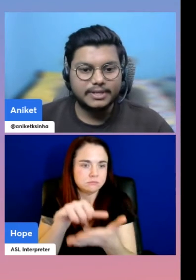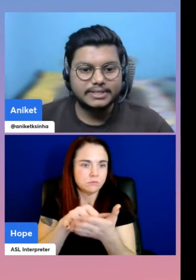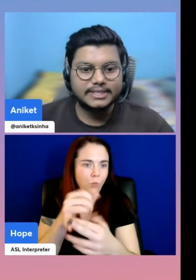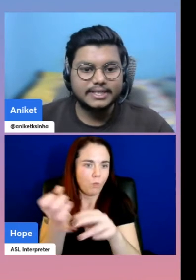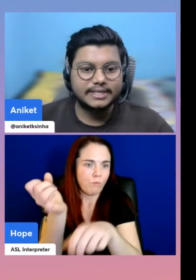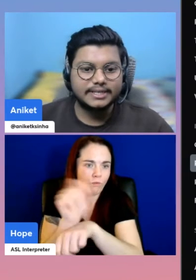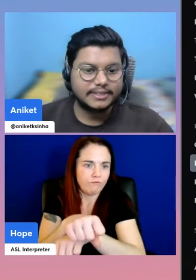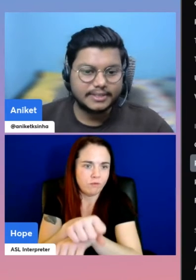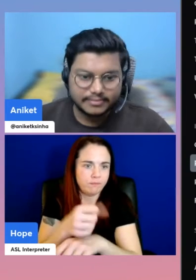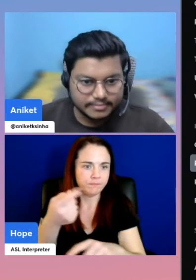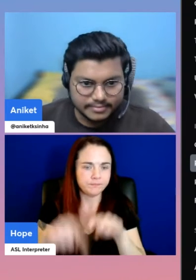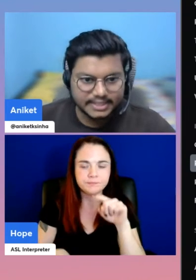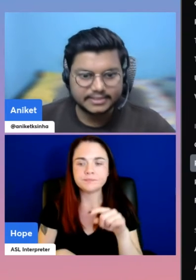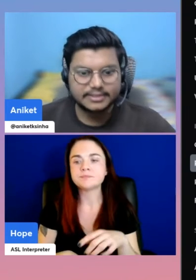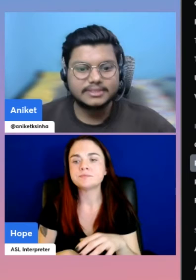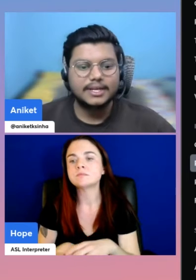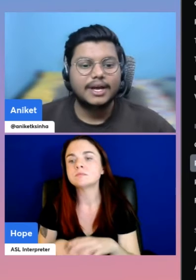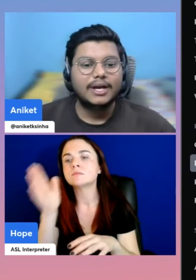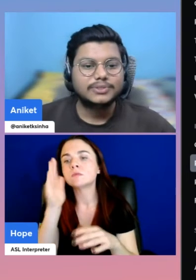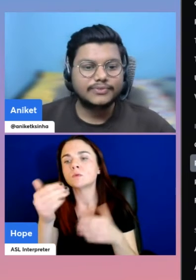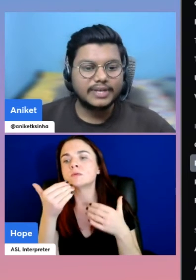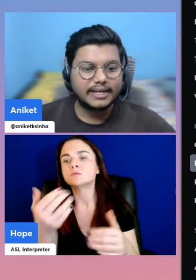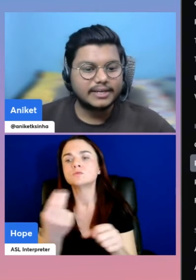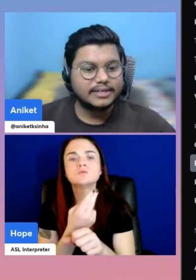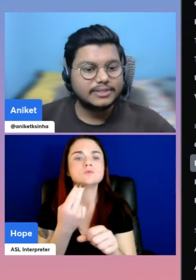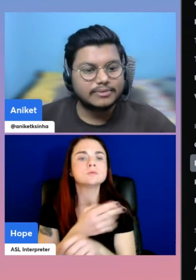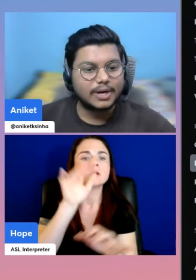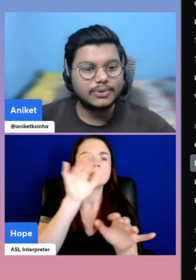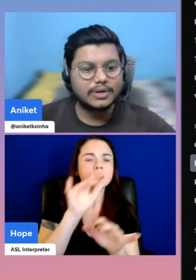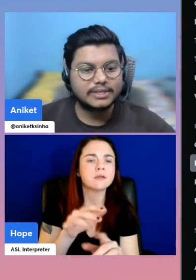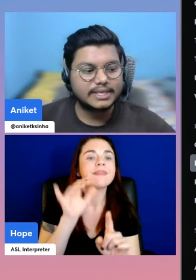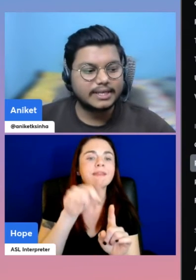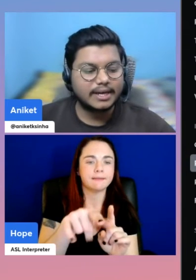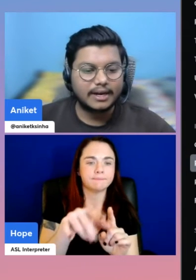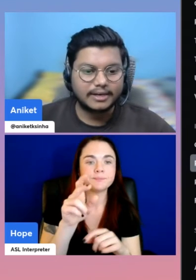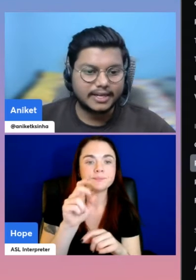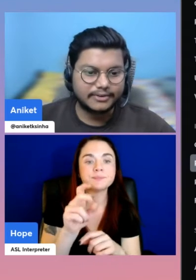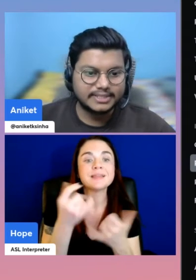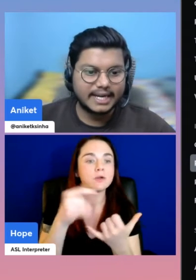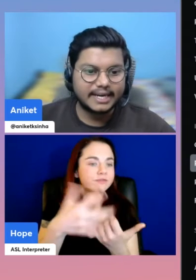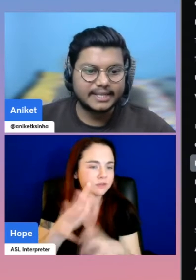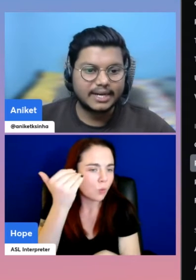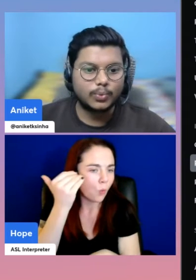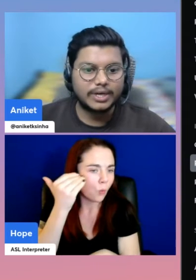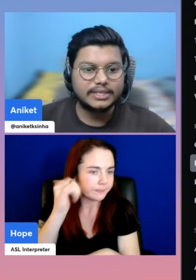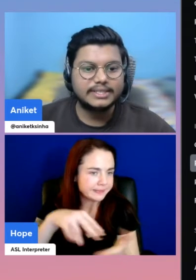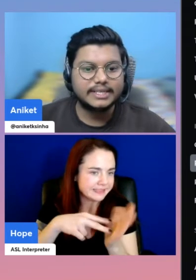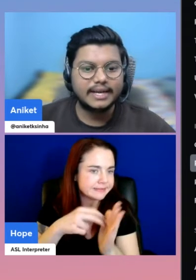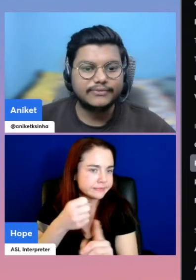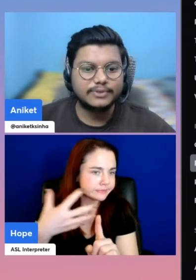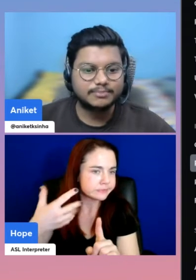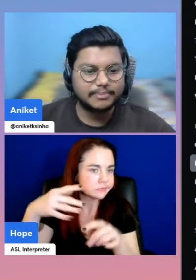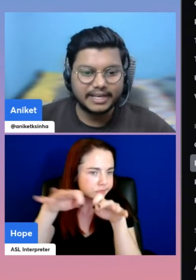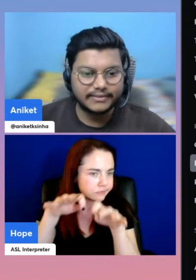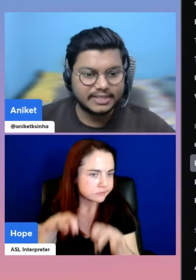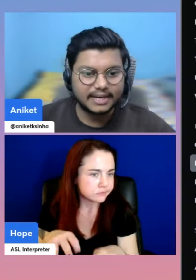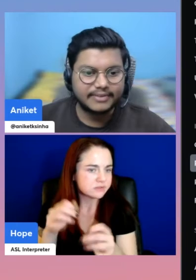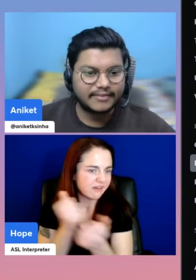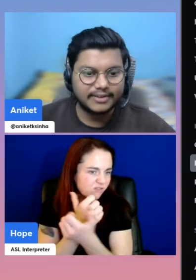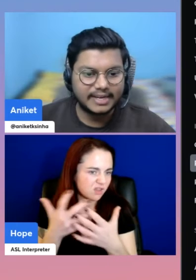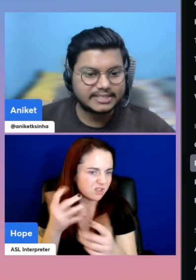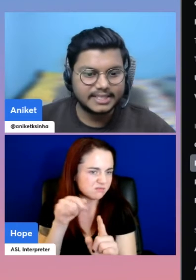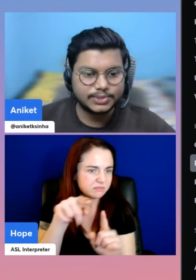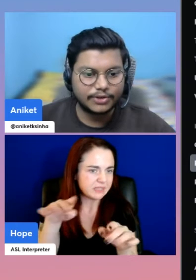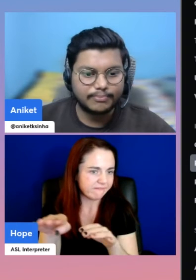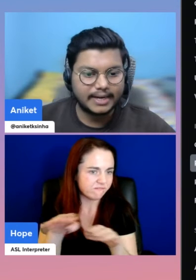the policy changes. So we are here. So now you got the understanding that what the enforcement behaviors are.